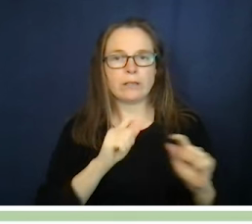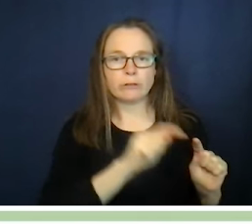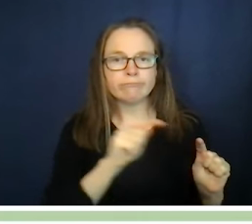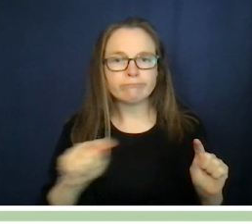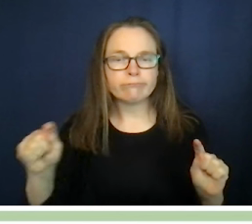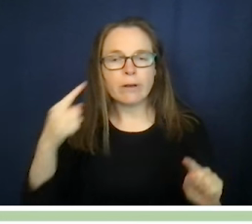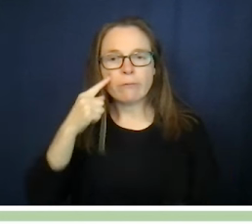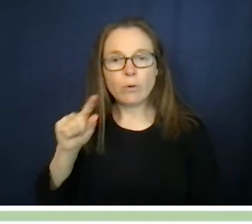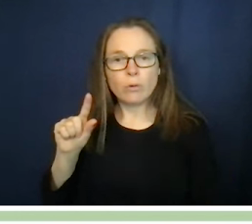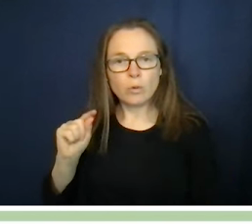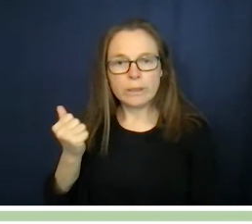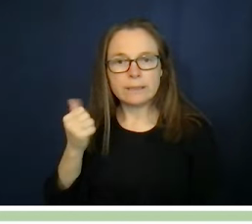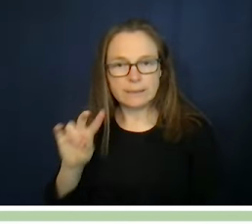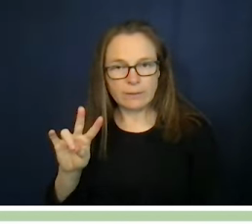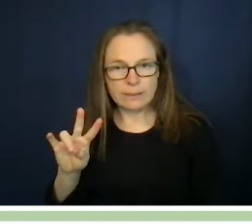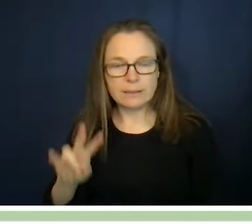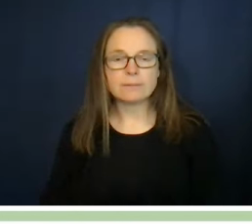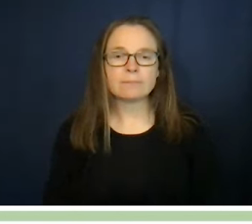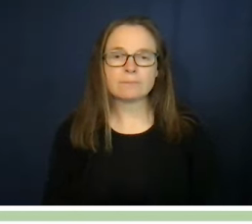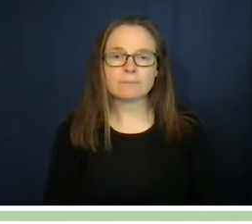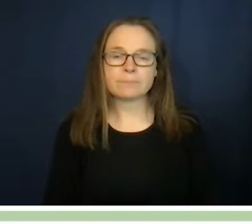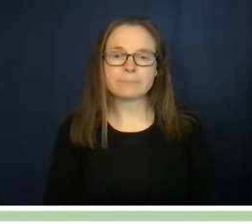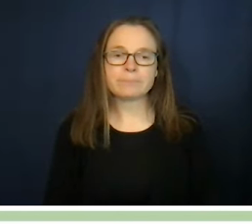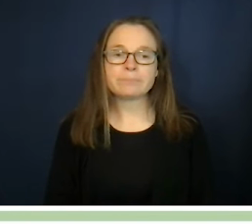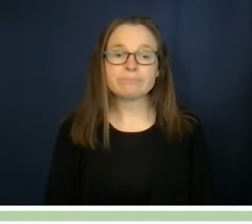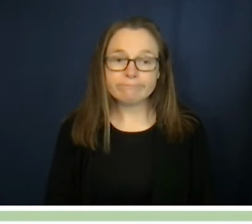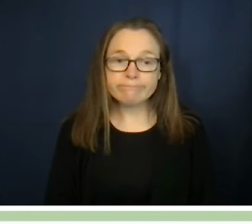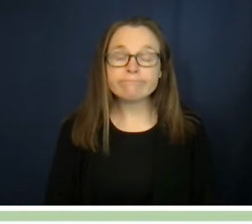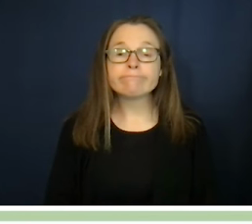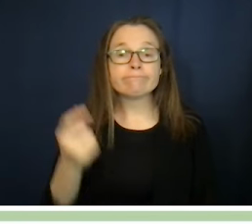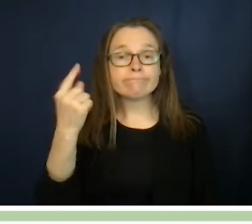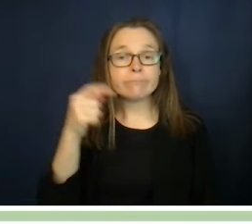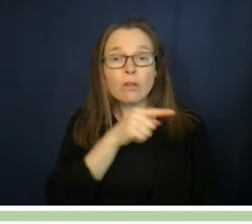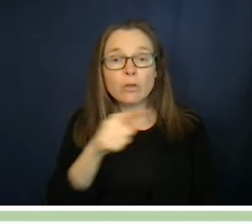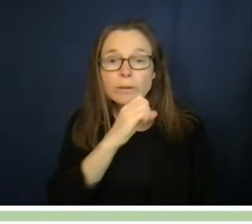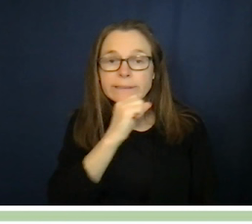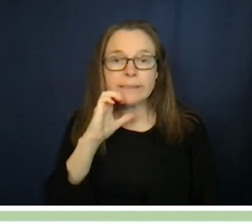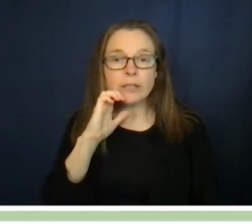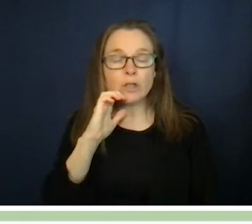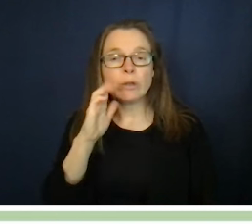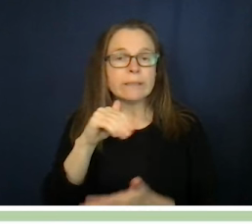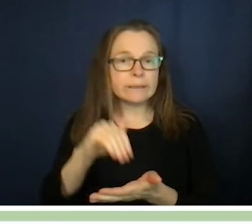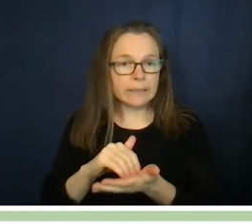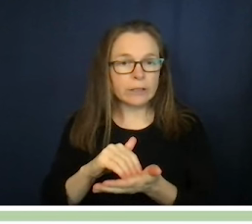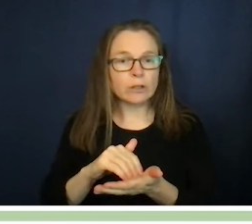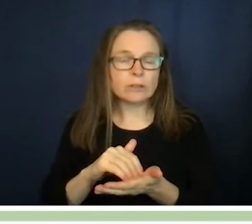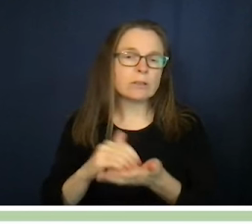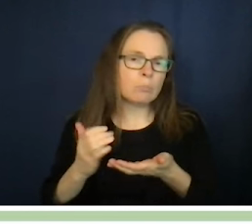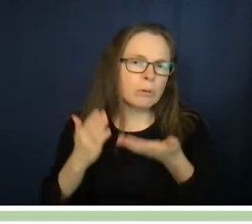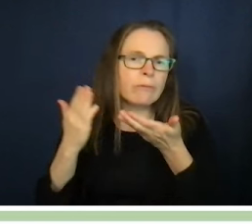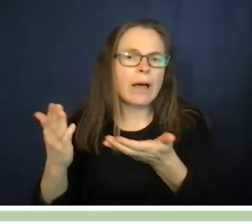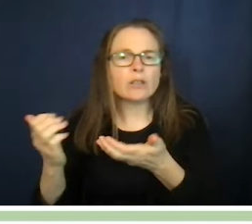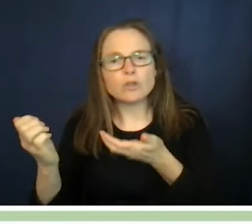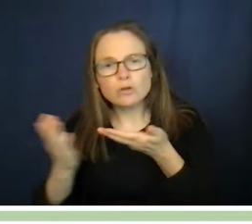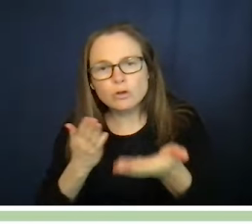our 2017 procurement. District senior centers, which provide Older Americans Act services,